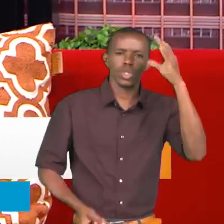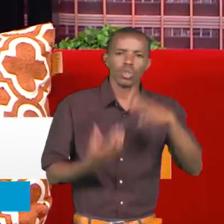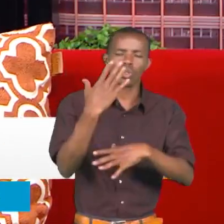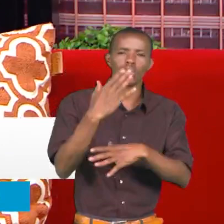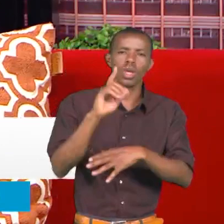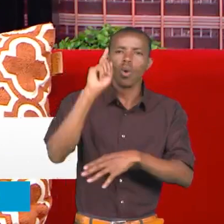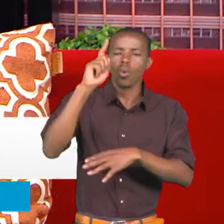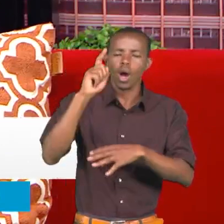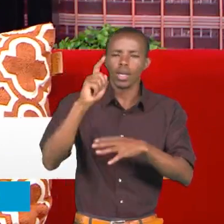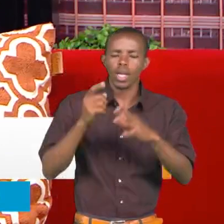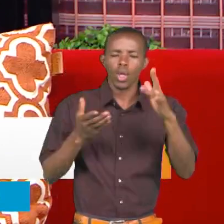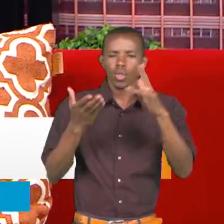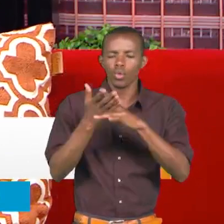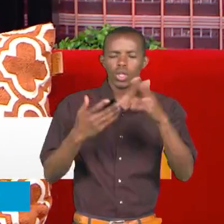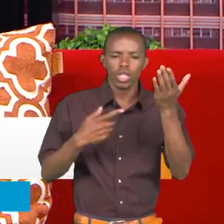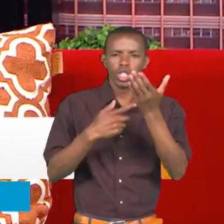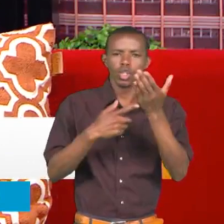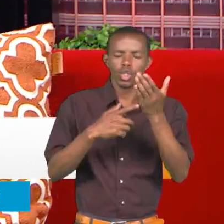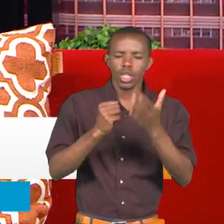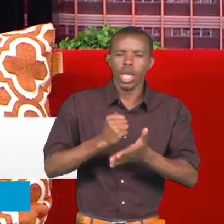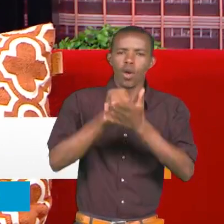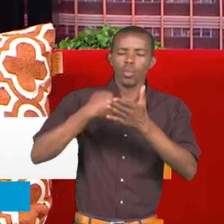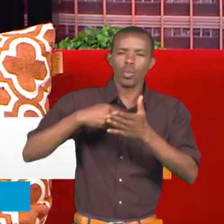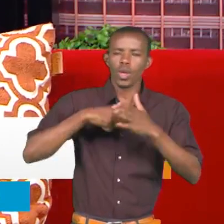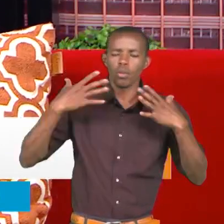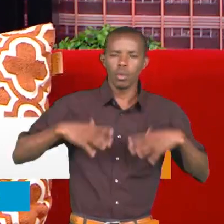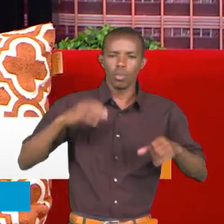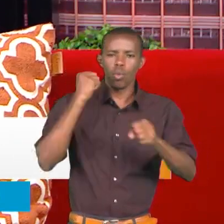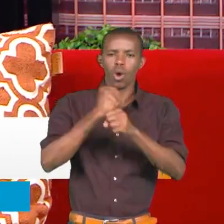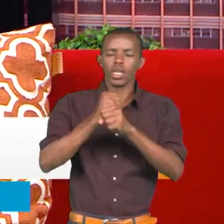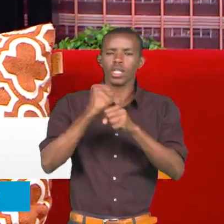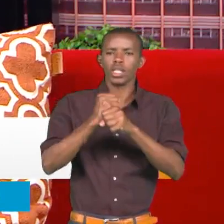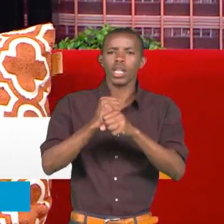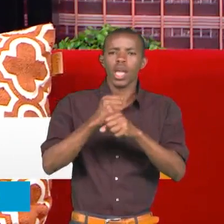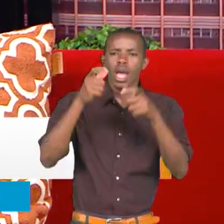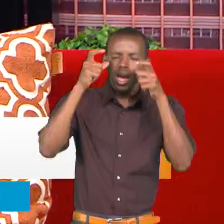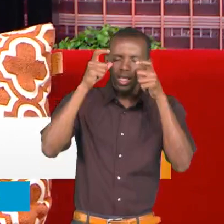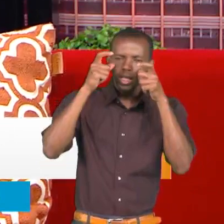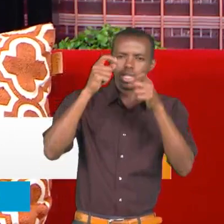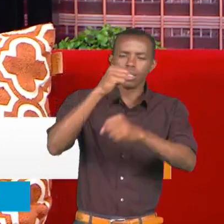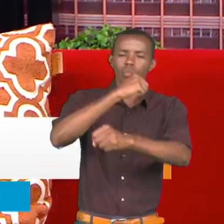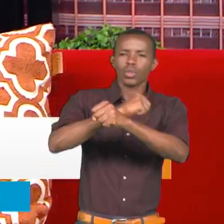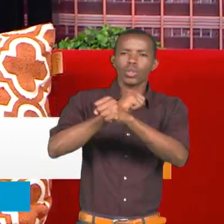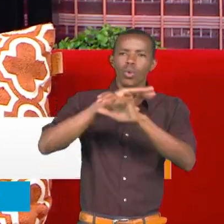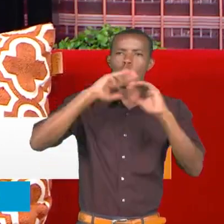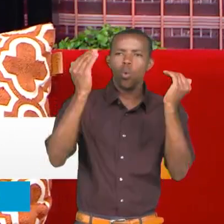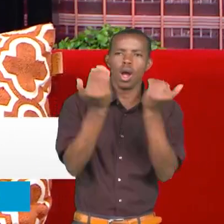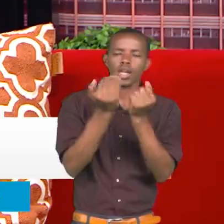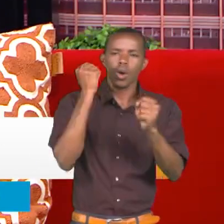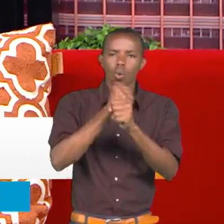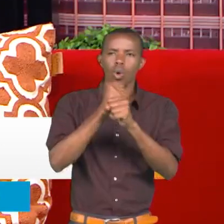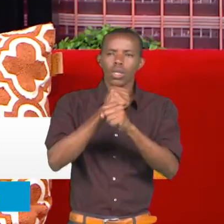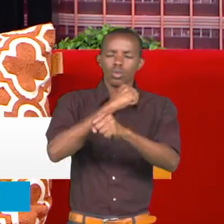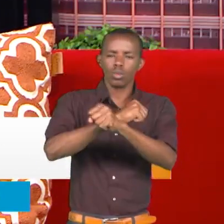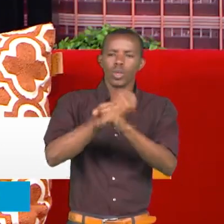as one of the new technologies to help us as people who work in the HIV prevention world to, you know, help the clients that we work with, you know, to prevent